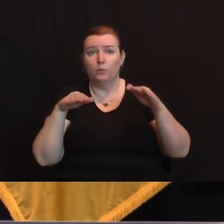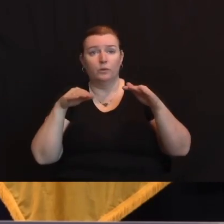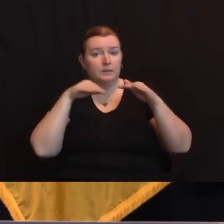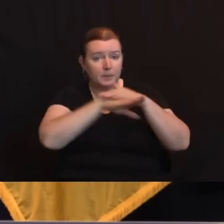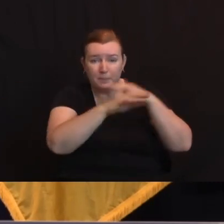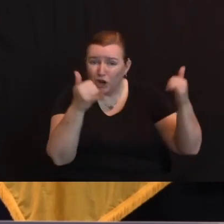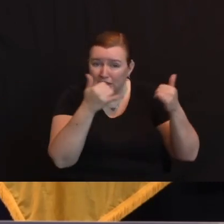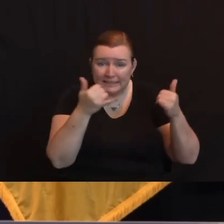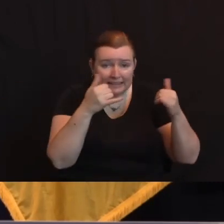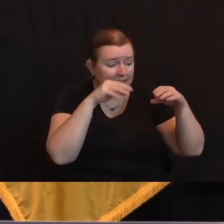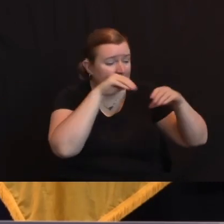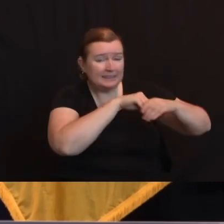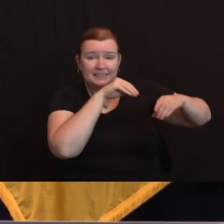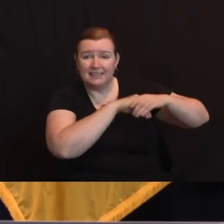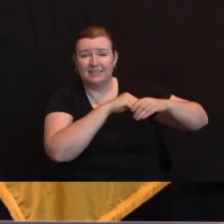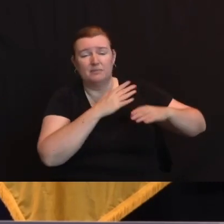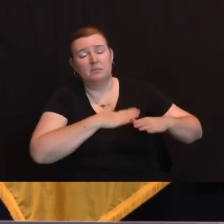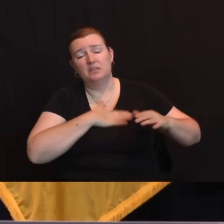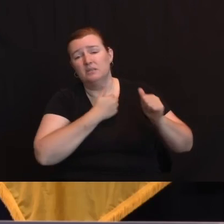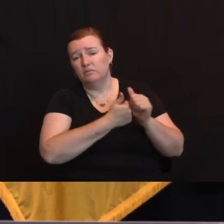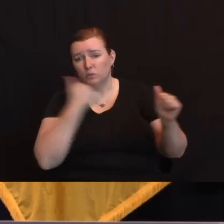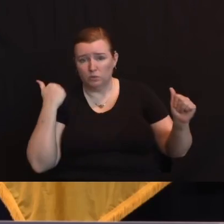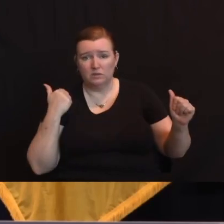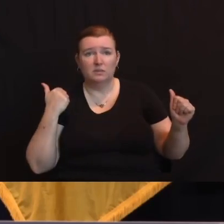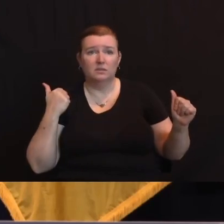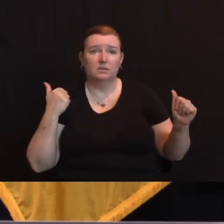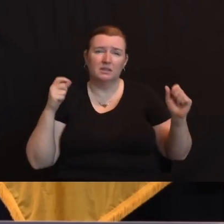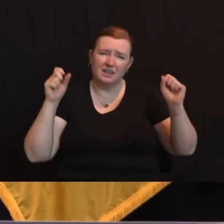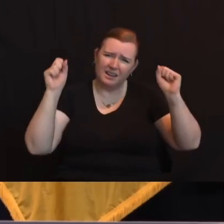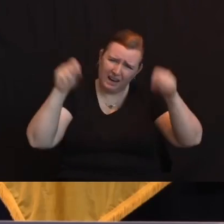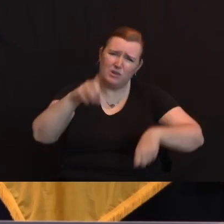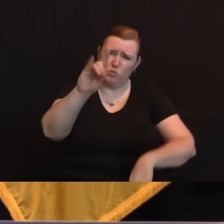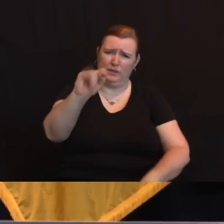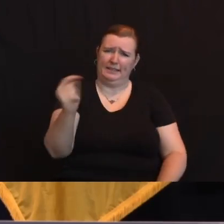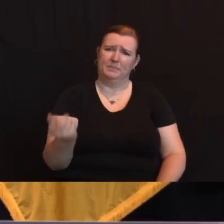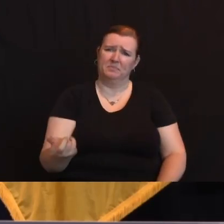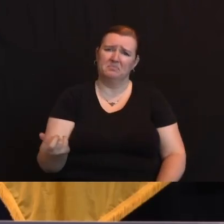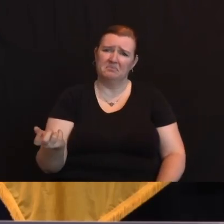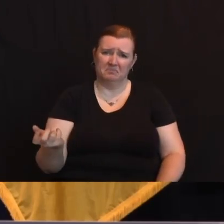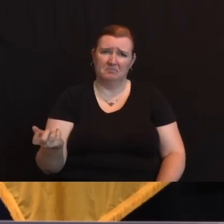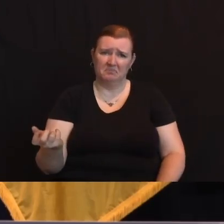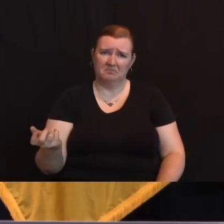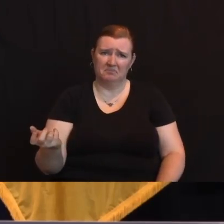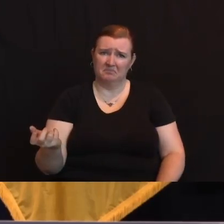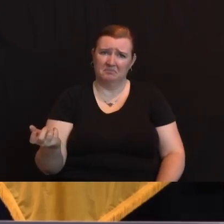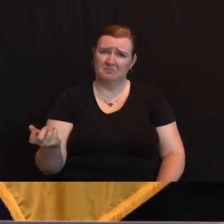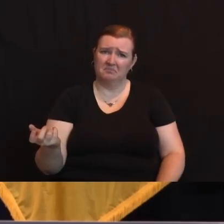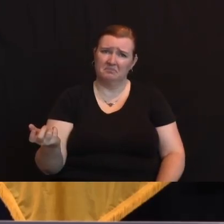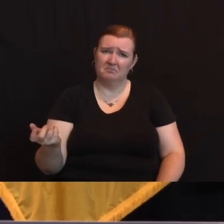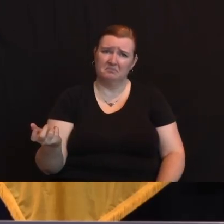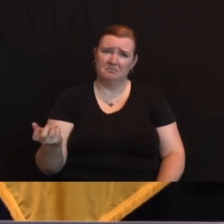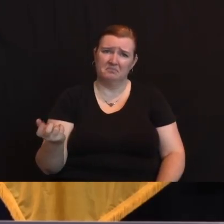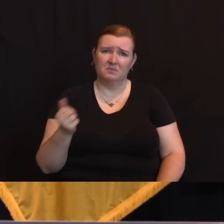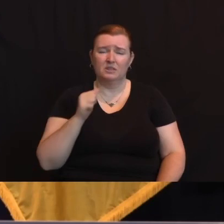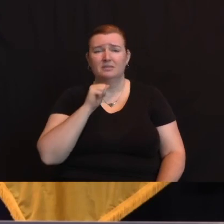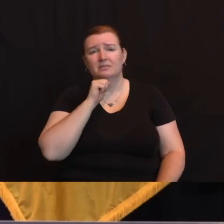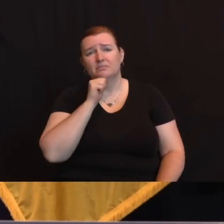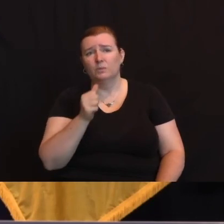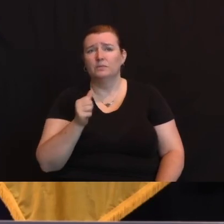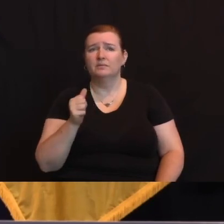And we do that. That's all within our power. That's all recoverable. And so I would just say to folks, don't lose